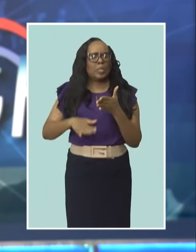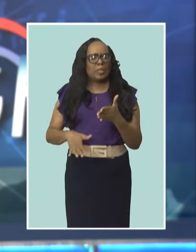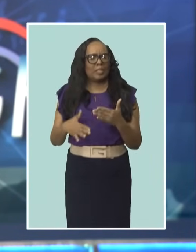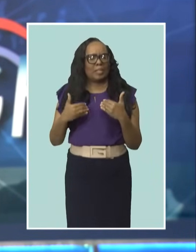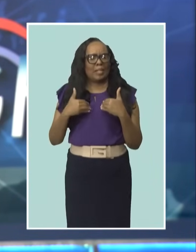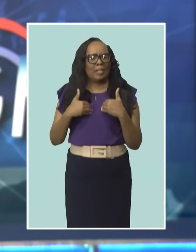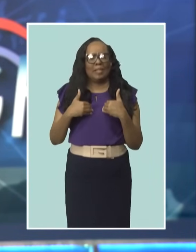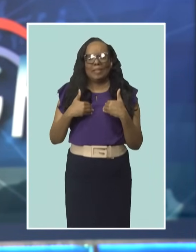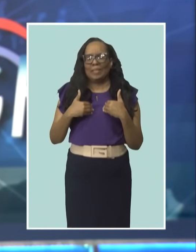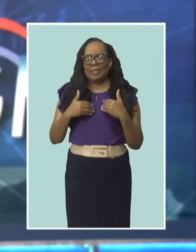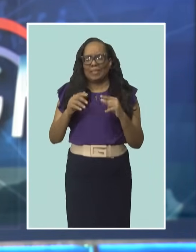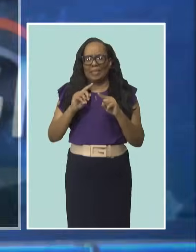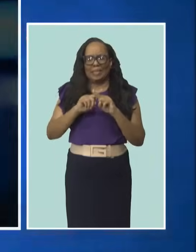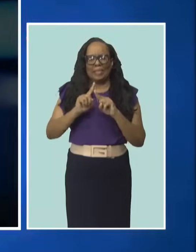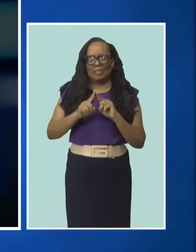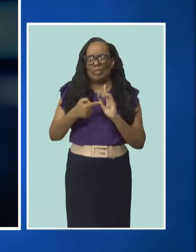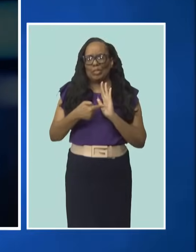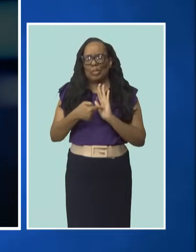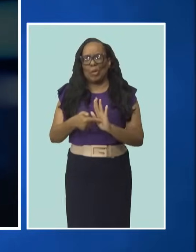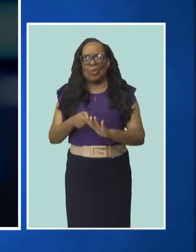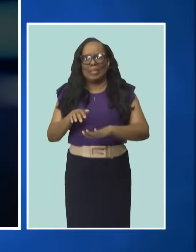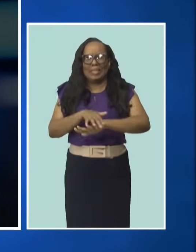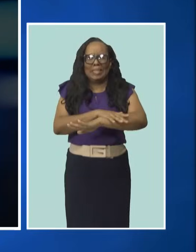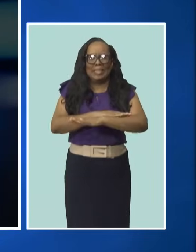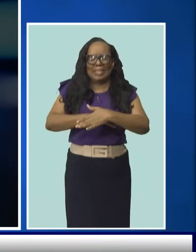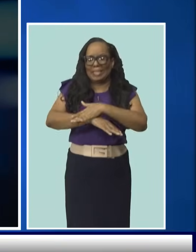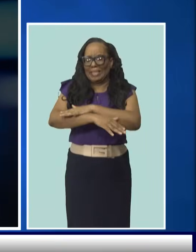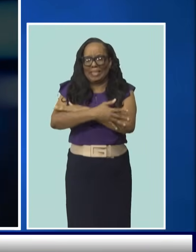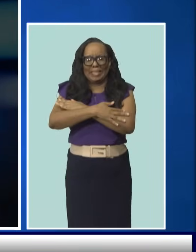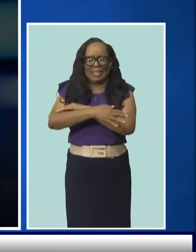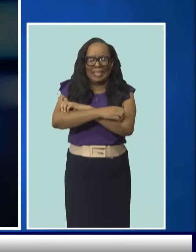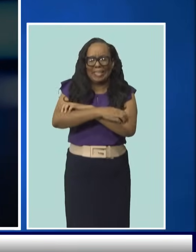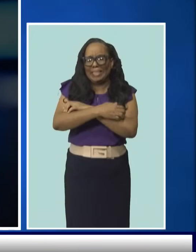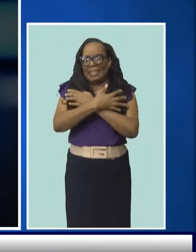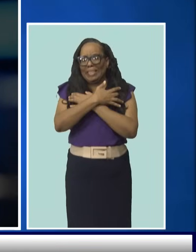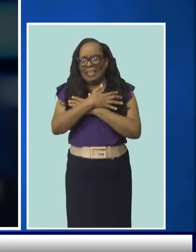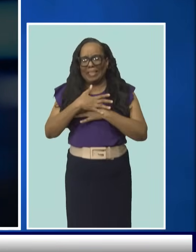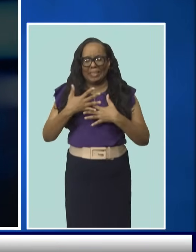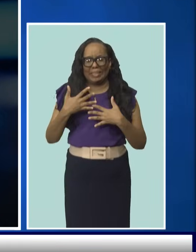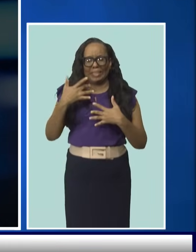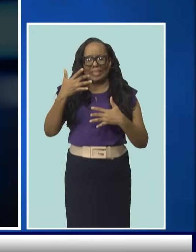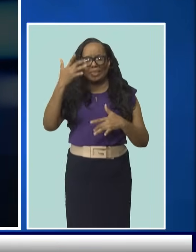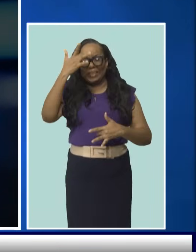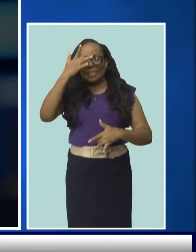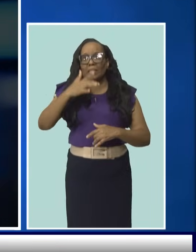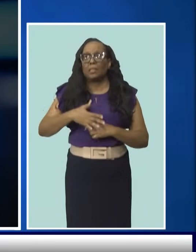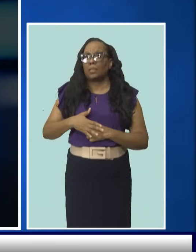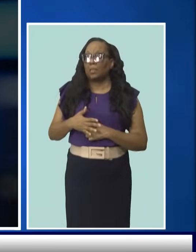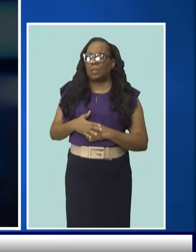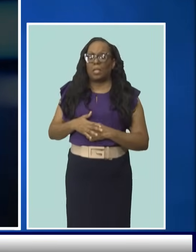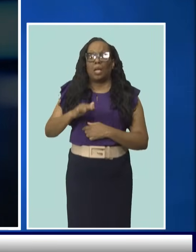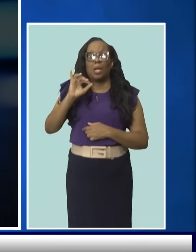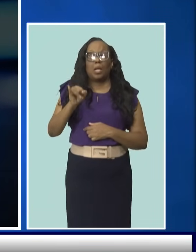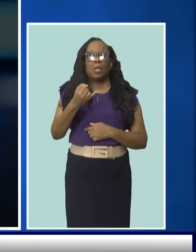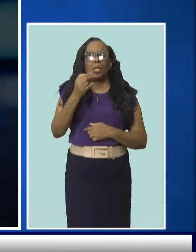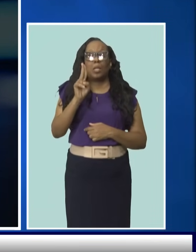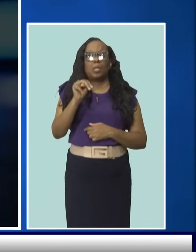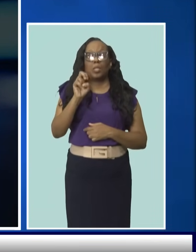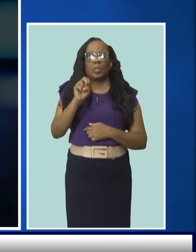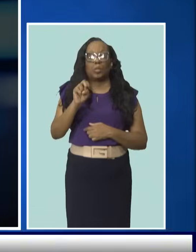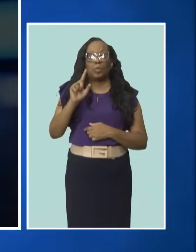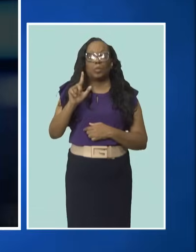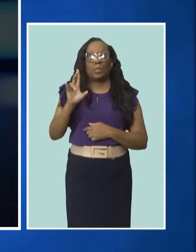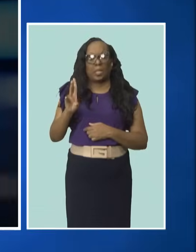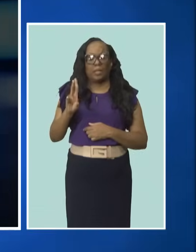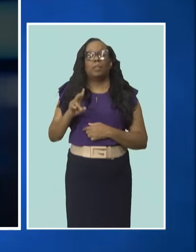this Kent Jerson report. According to a statement from the Education Ministry, on June 27th, it was informed